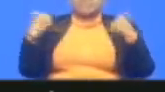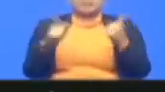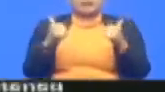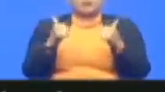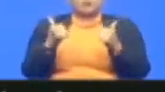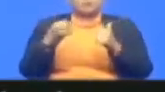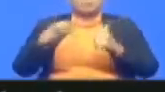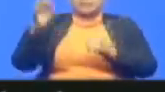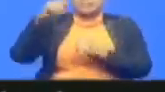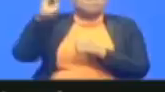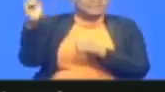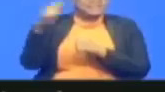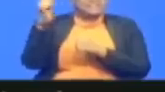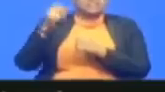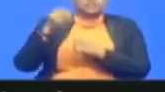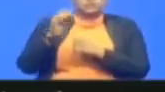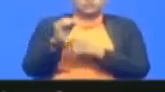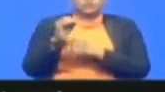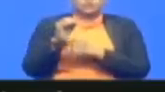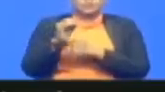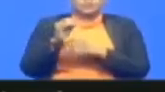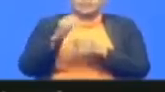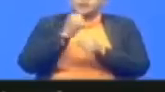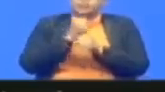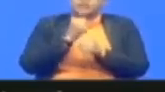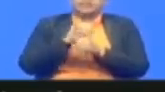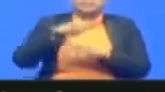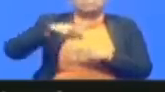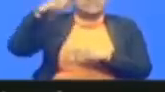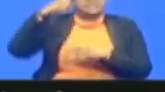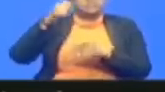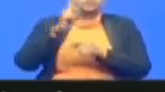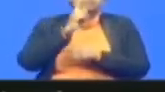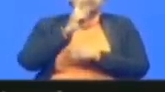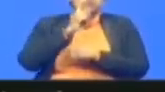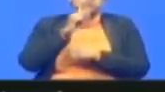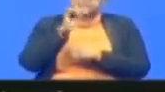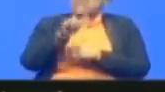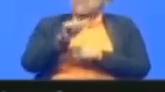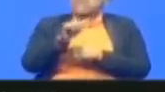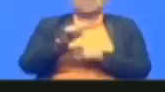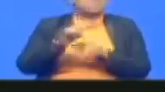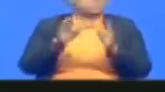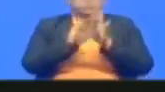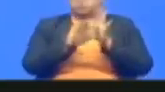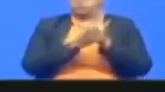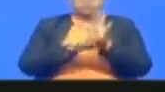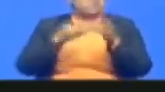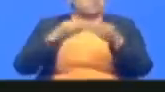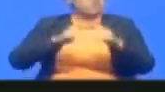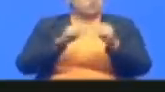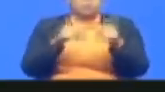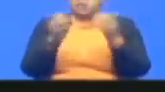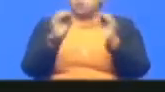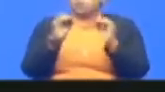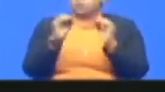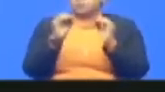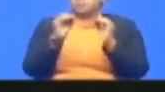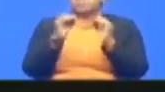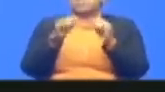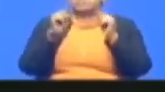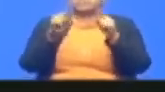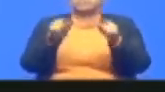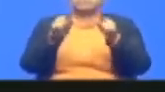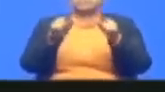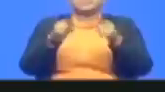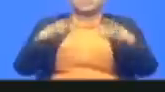President. They are reading a budget tomorrow. It's illegal. It's unconstitutional. The Senate is accusing their counterparts